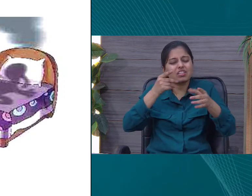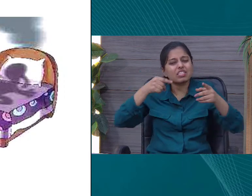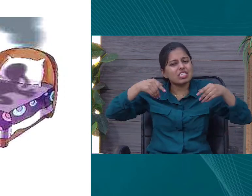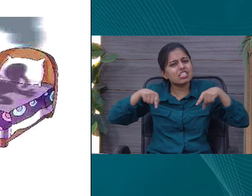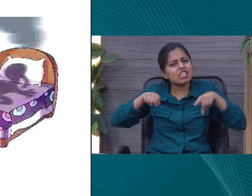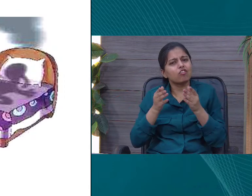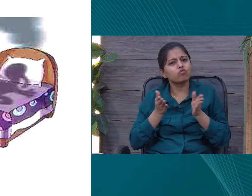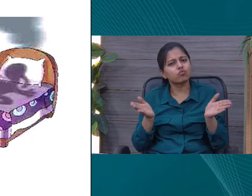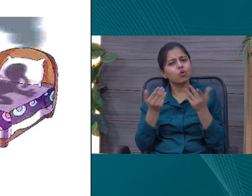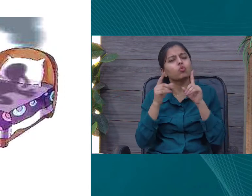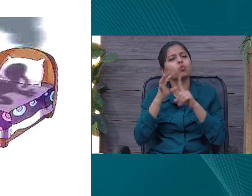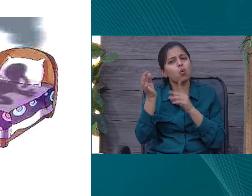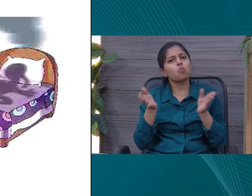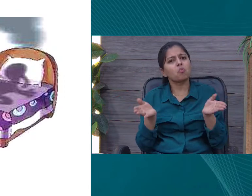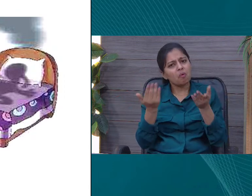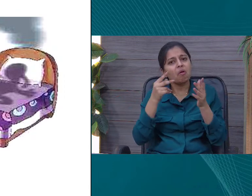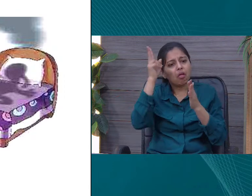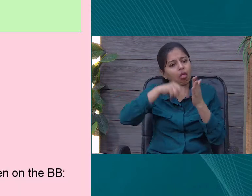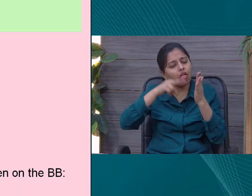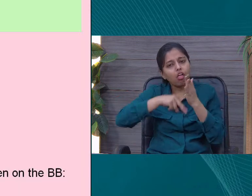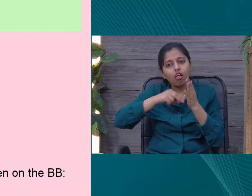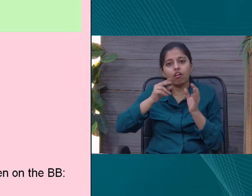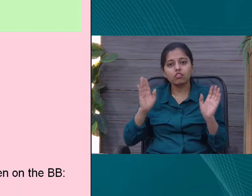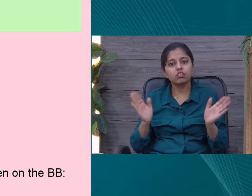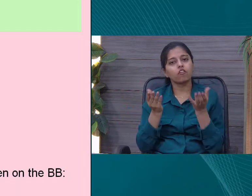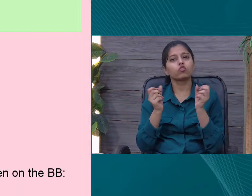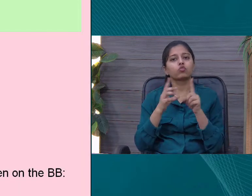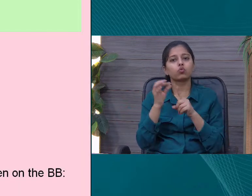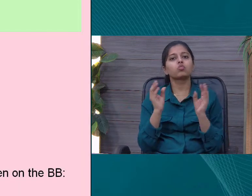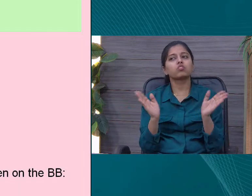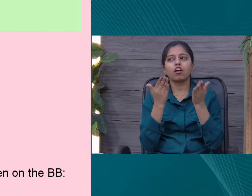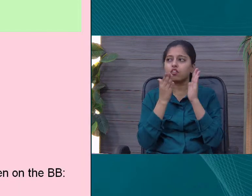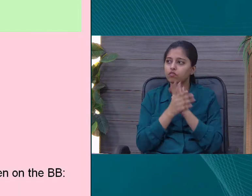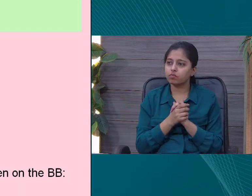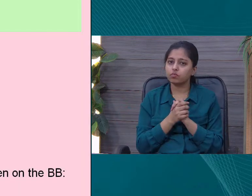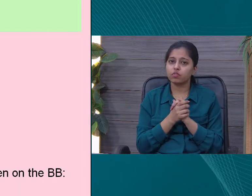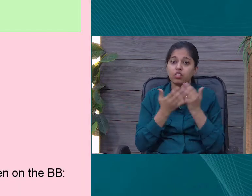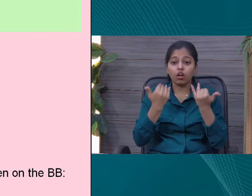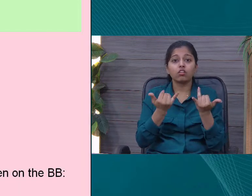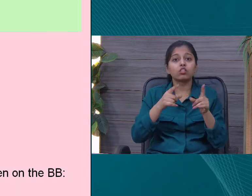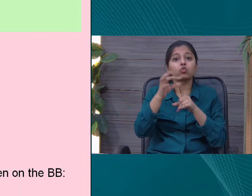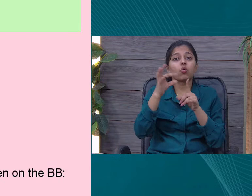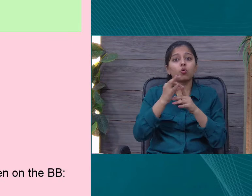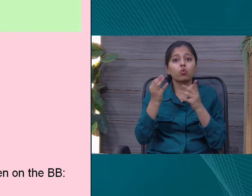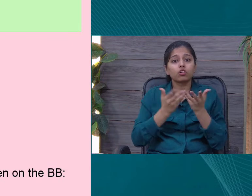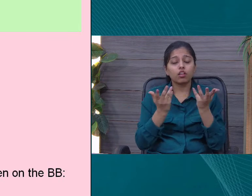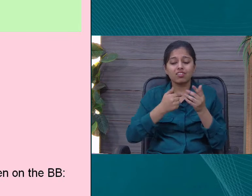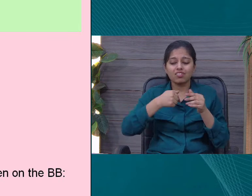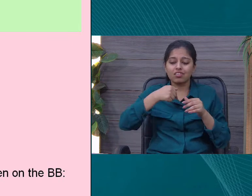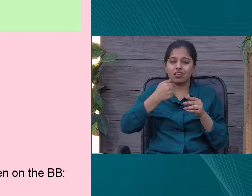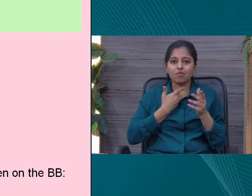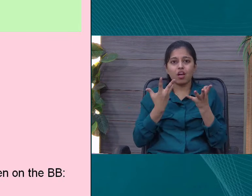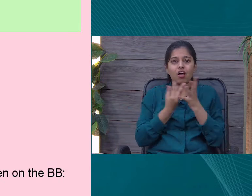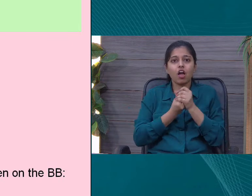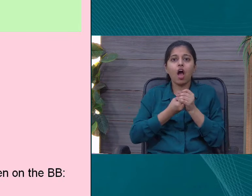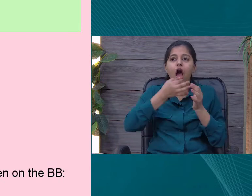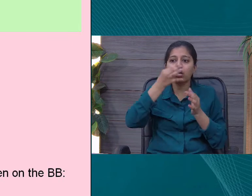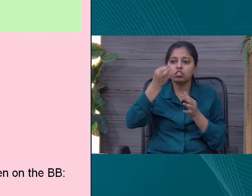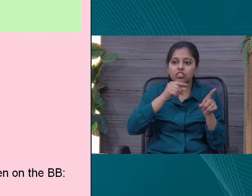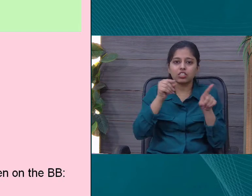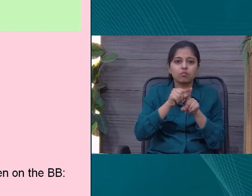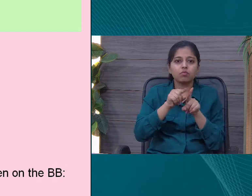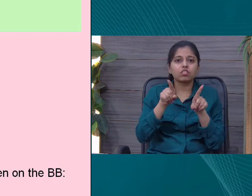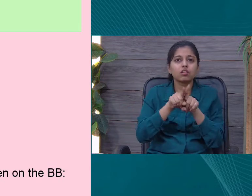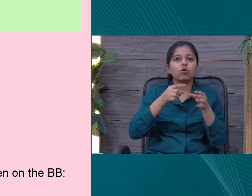these pictures, and then they can get into the mode, and we can ask these kinds of questions,